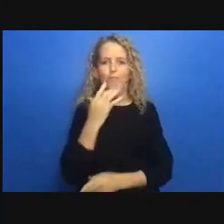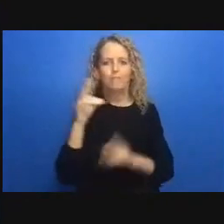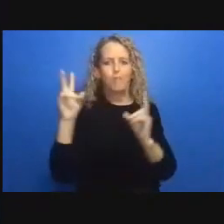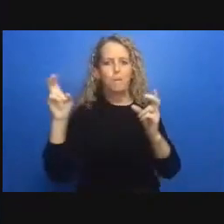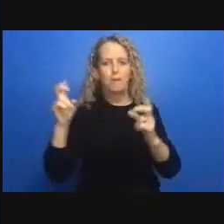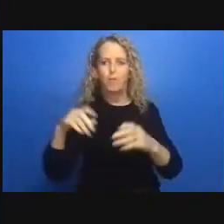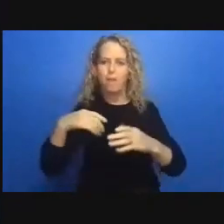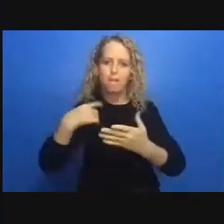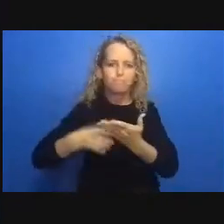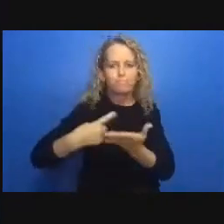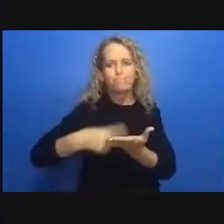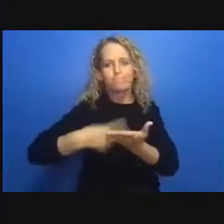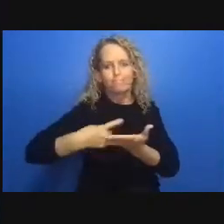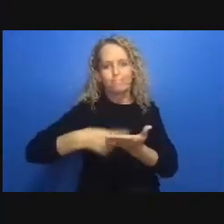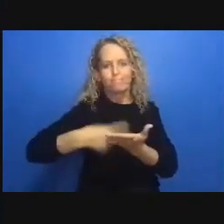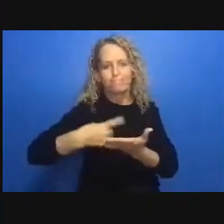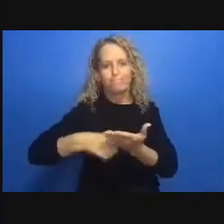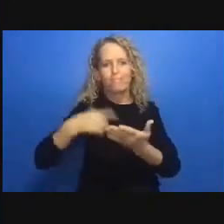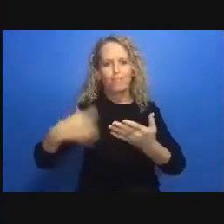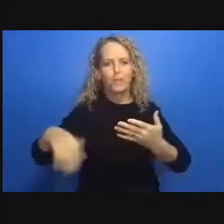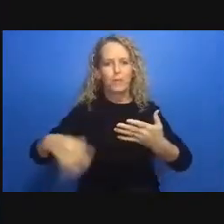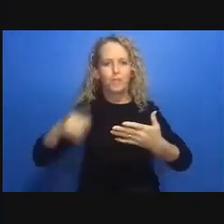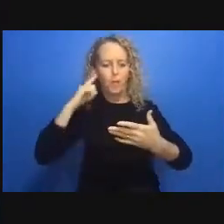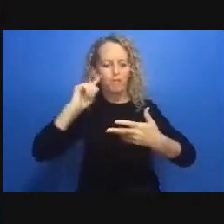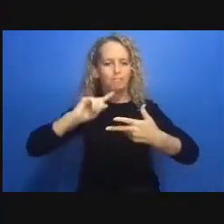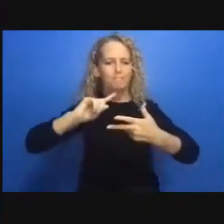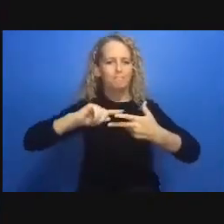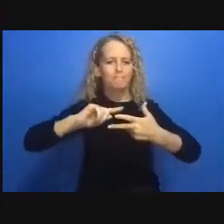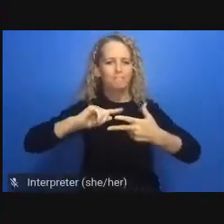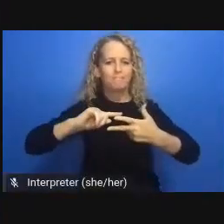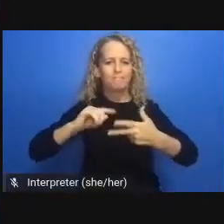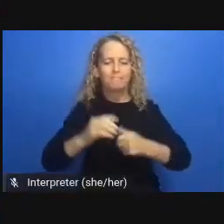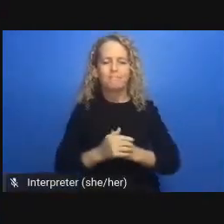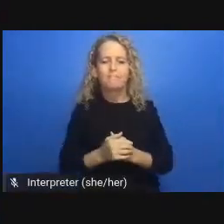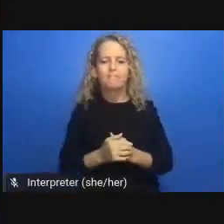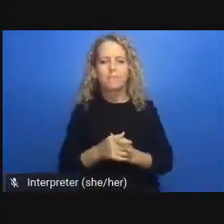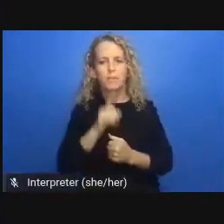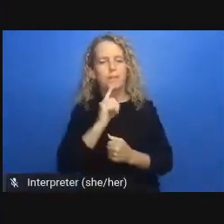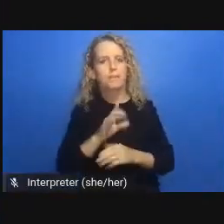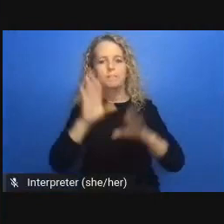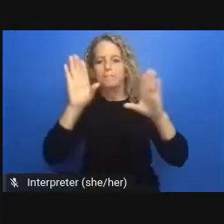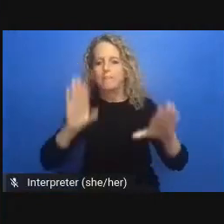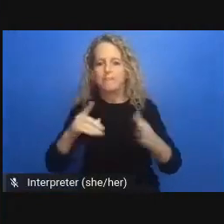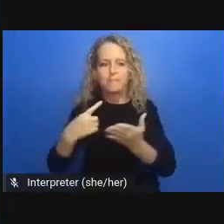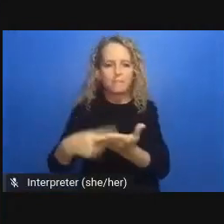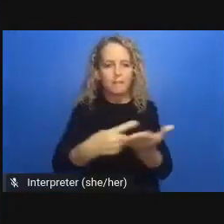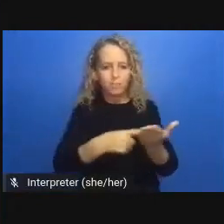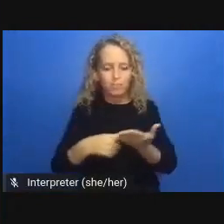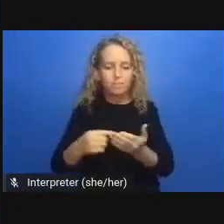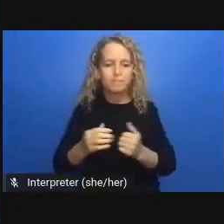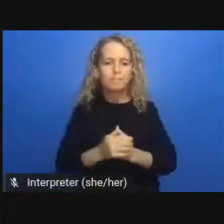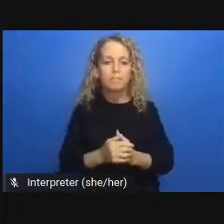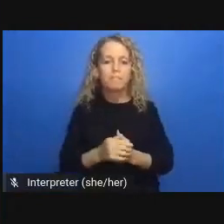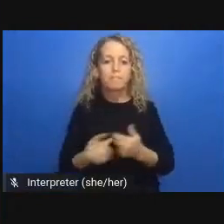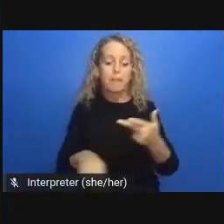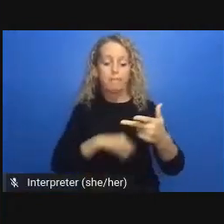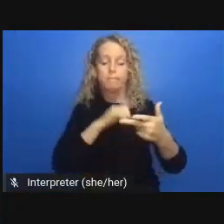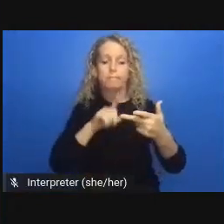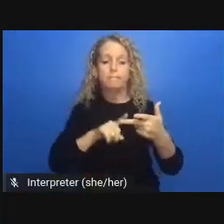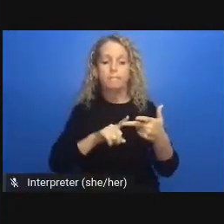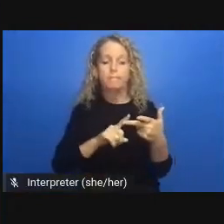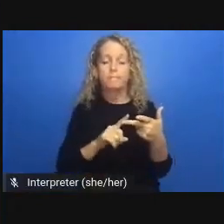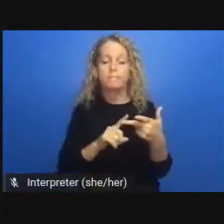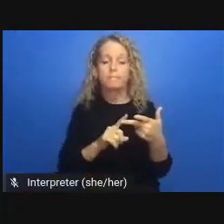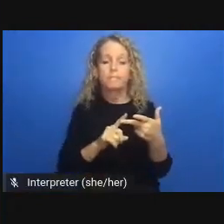speak about it later, but it created a great deal of excellent discussion. The third major theme